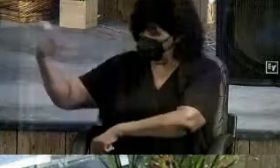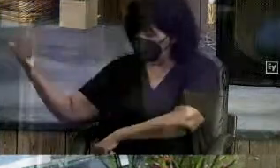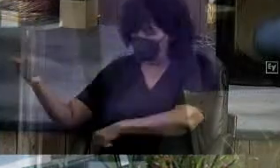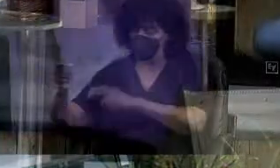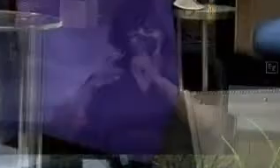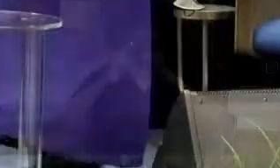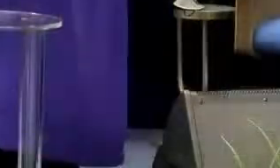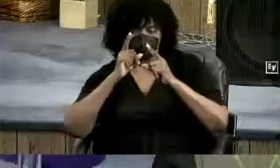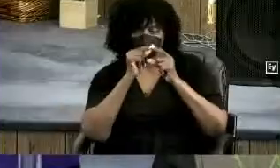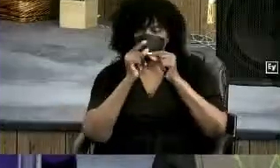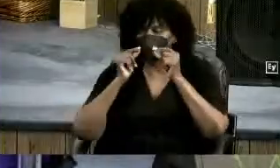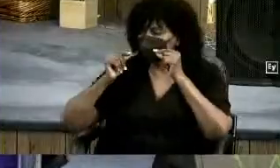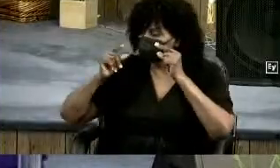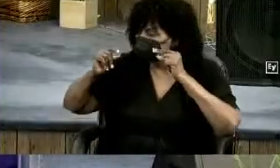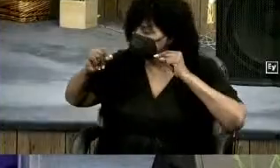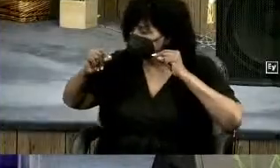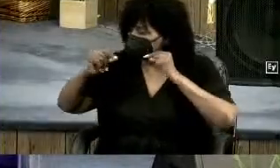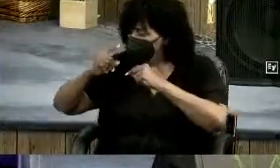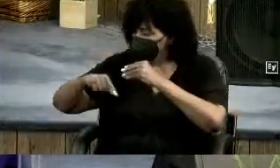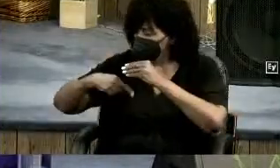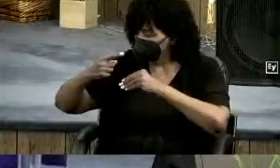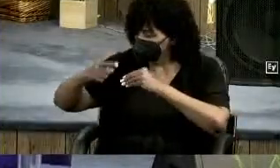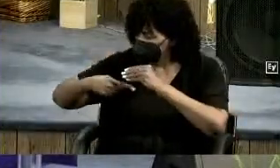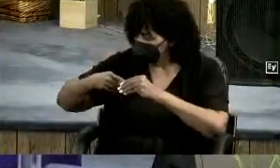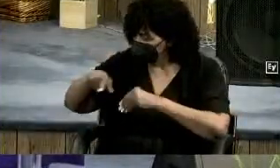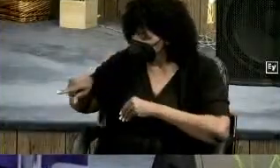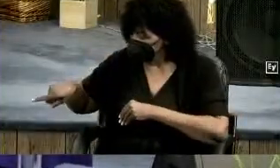talked about it when she got there.